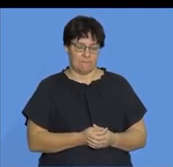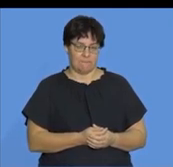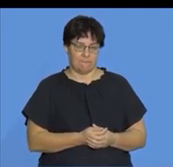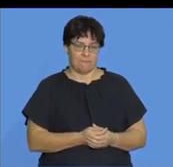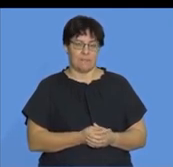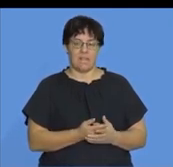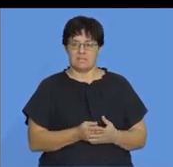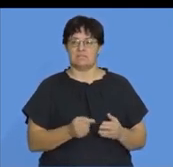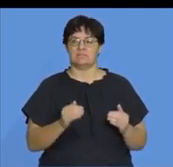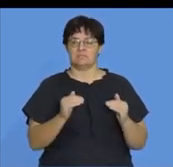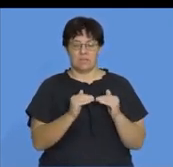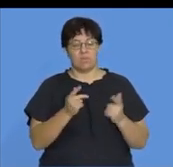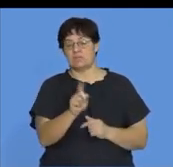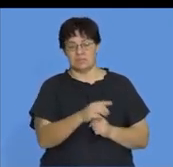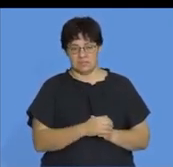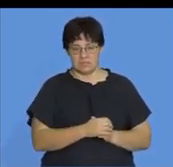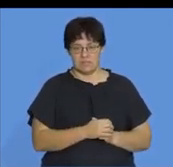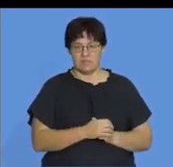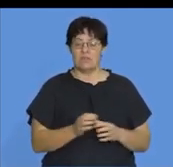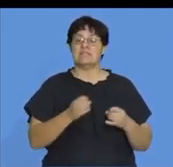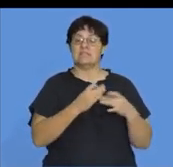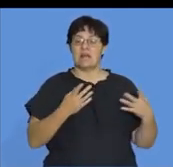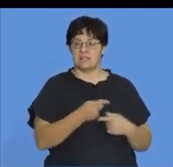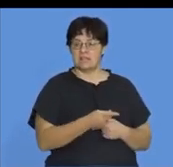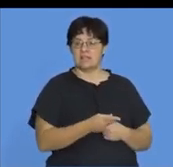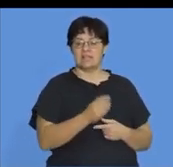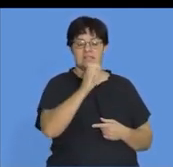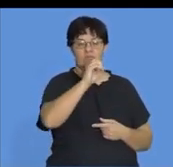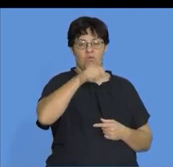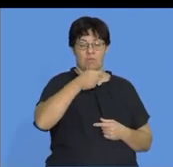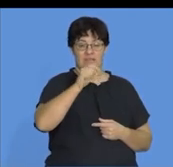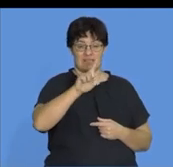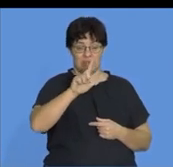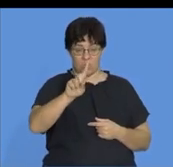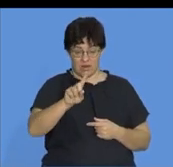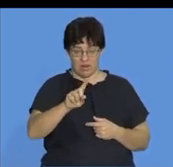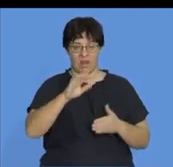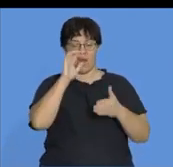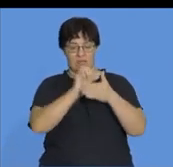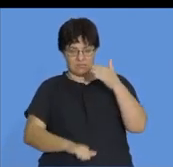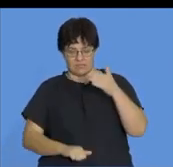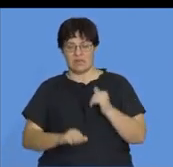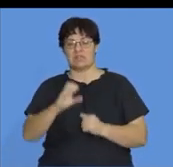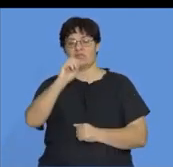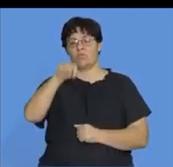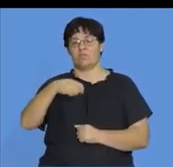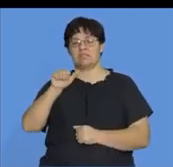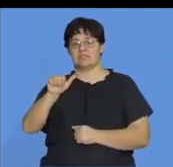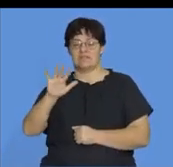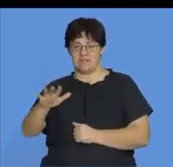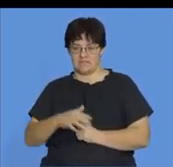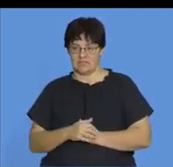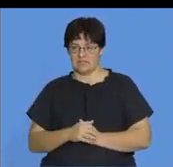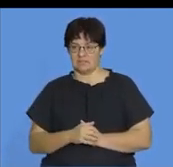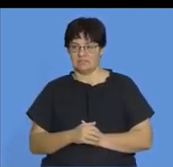okay, of iron is equals to actually what we started with, 0.71 less 0.65.